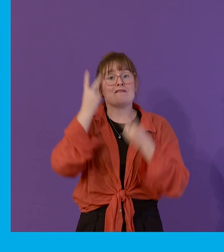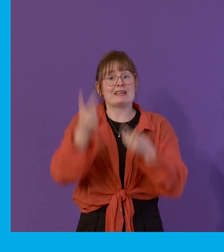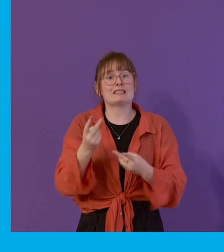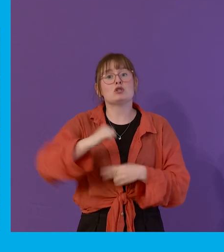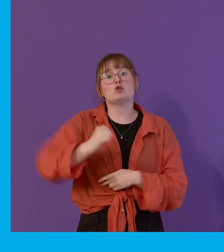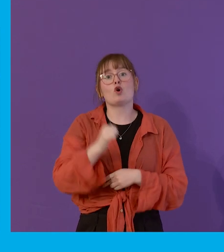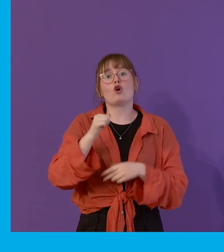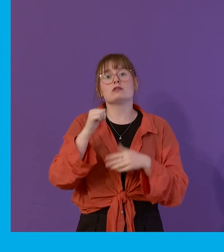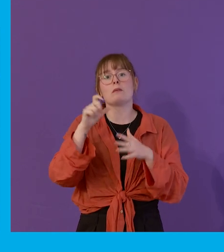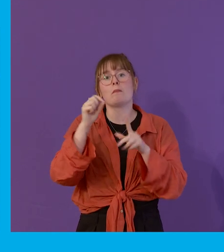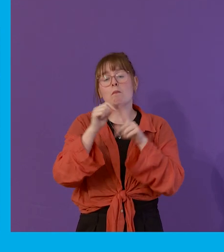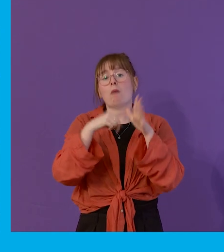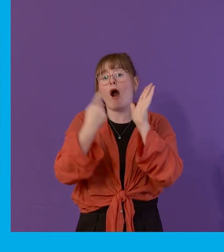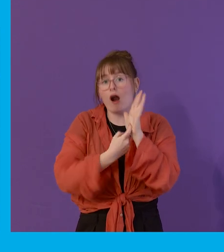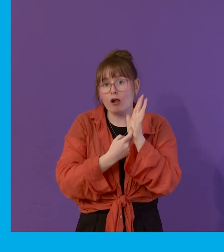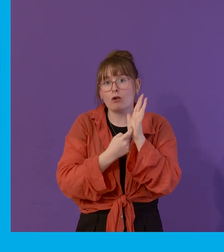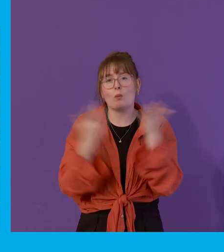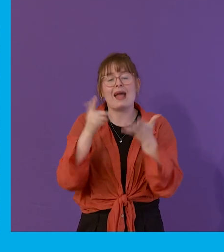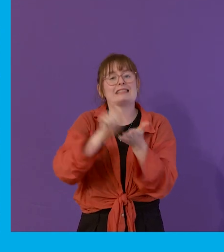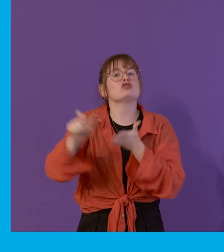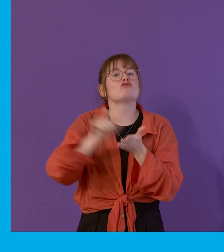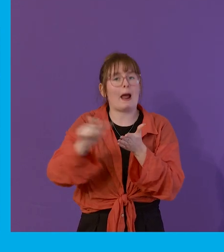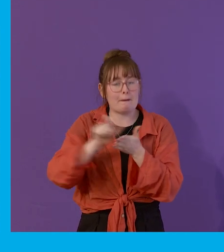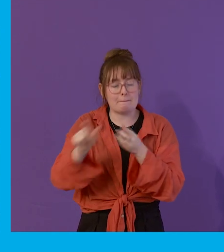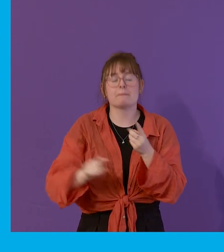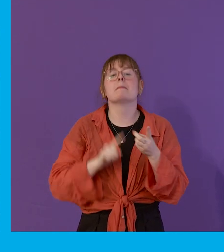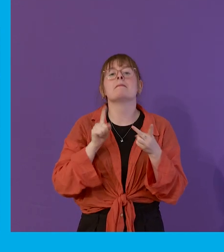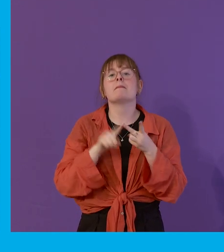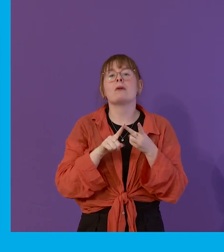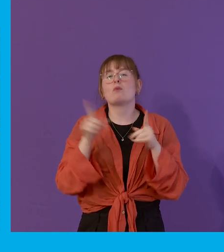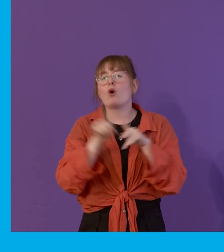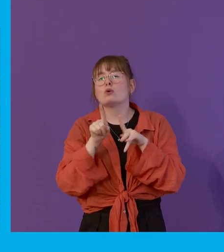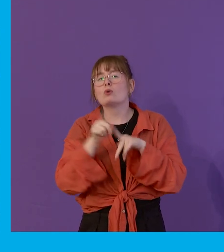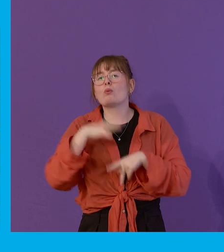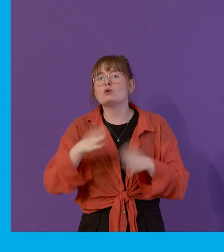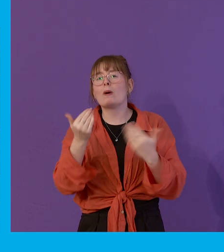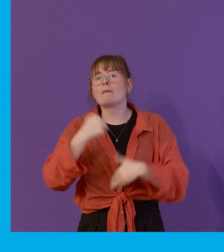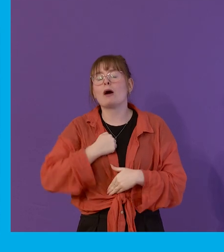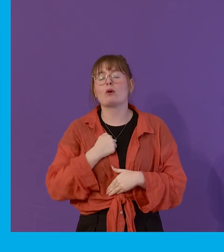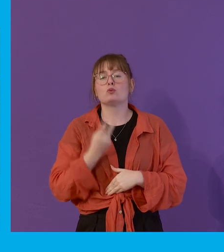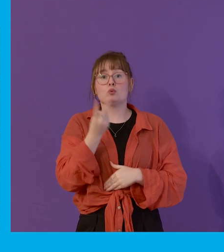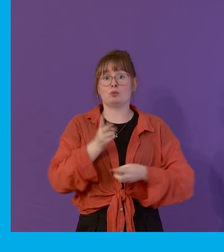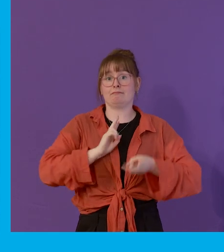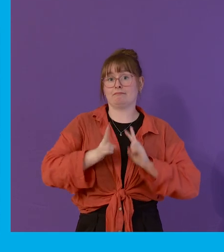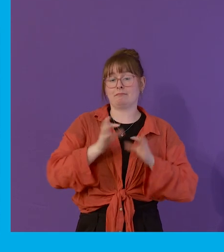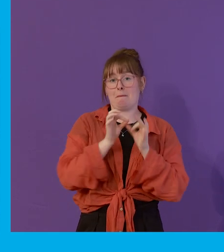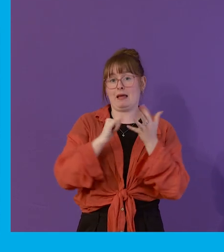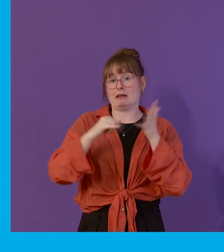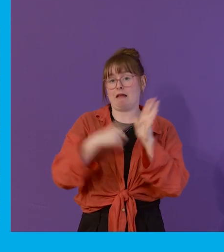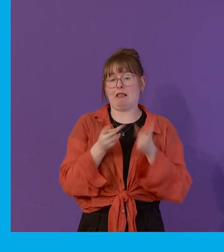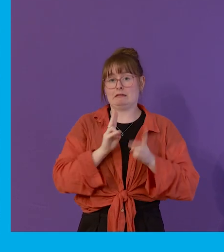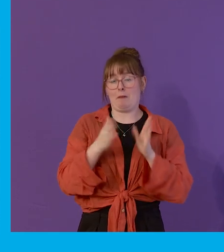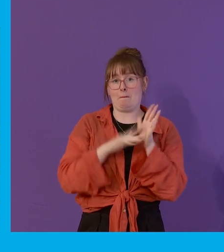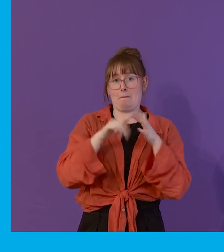@visitscottparl on Instagram. And I would also like to welcome our two BSL